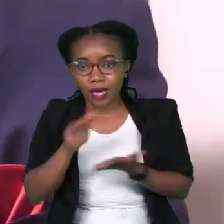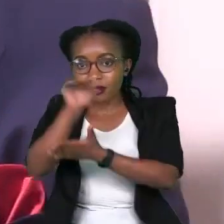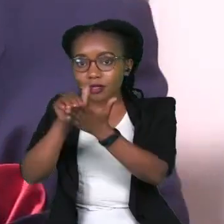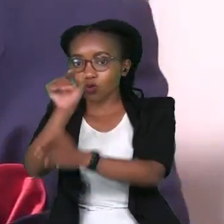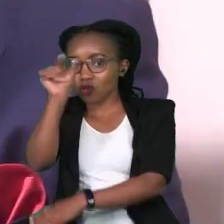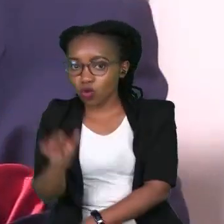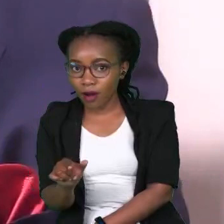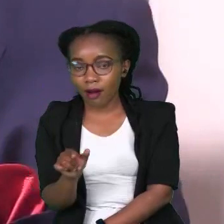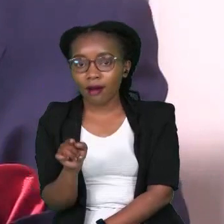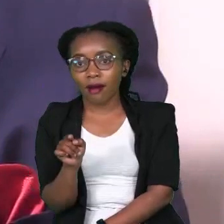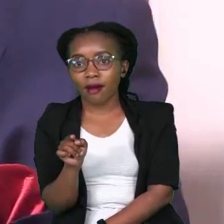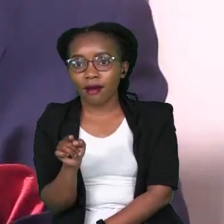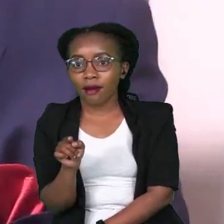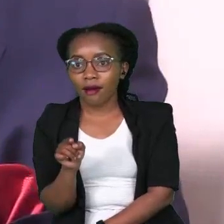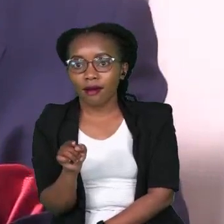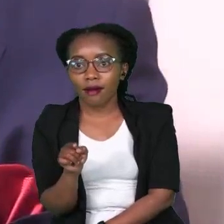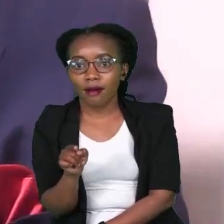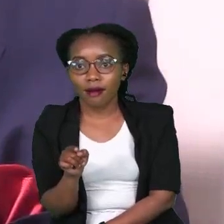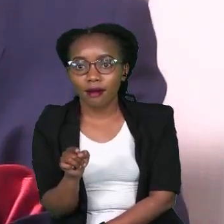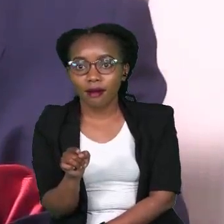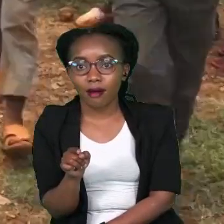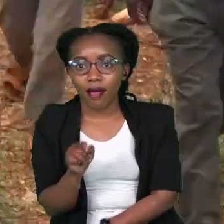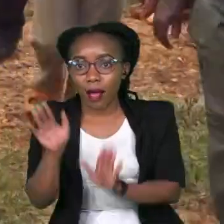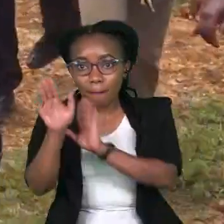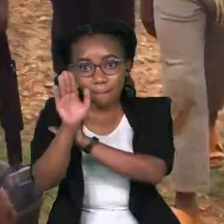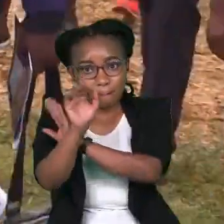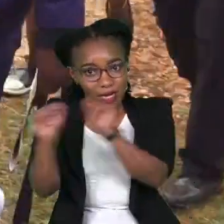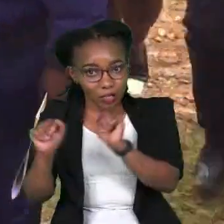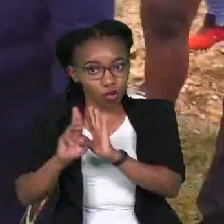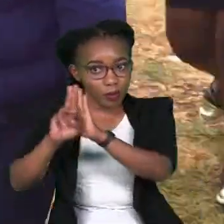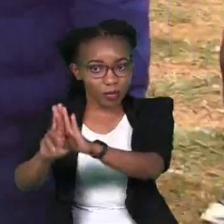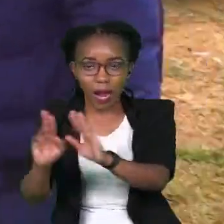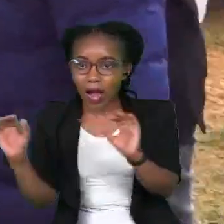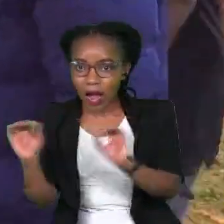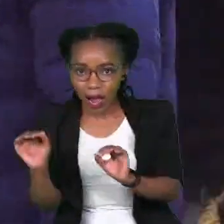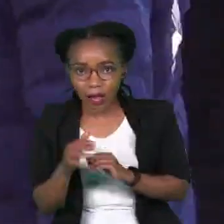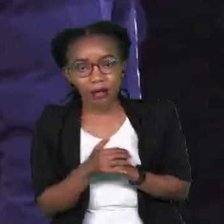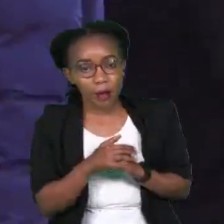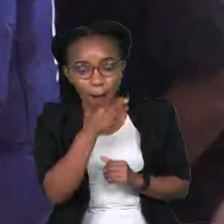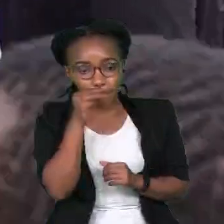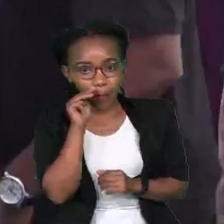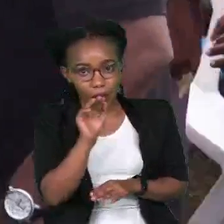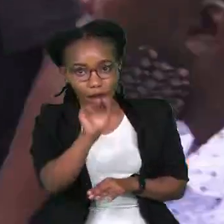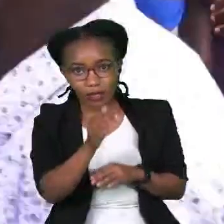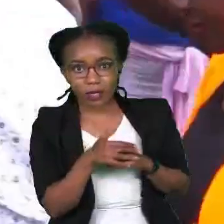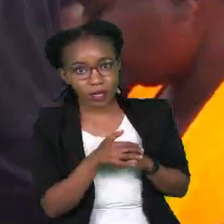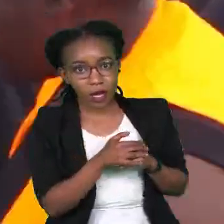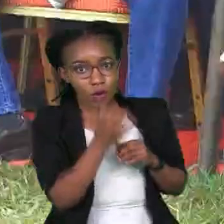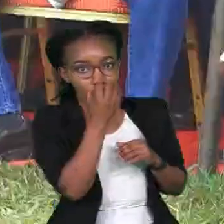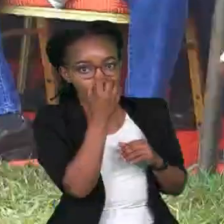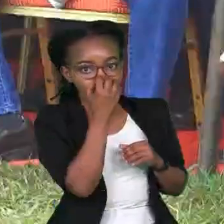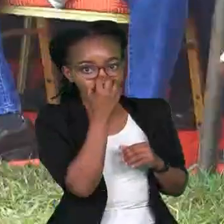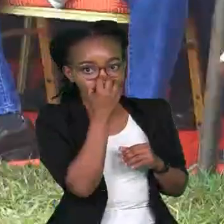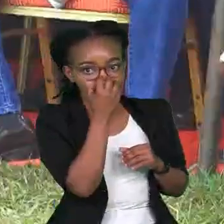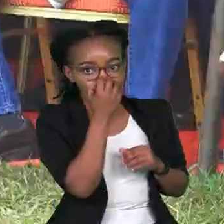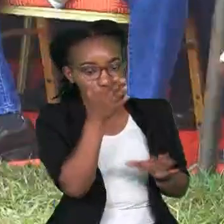Kenya halitatoa presidential candidate. At the same time, Mudavadi has called on the Deputy President William